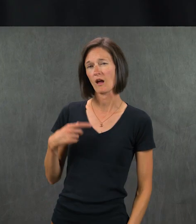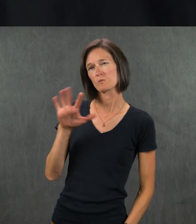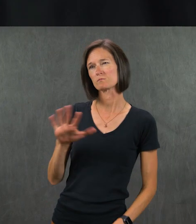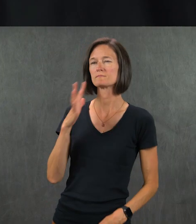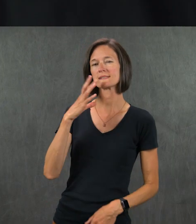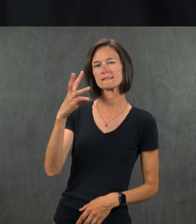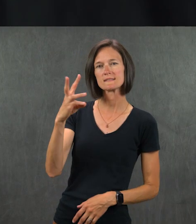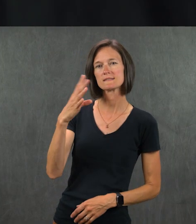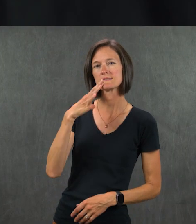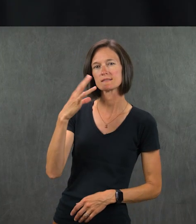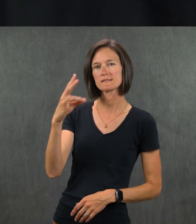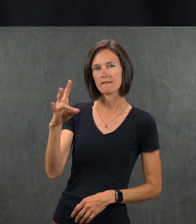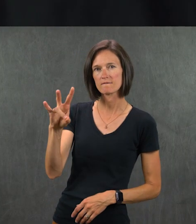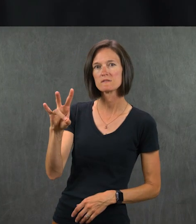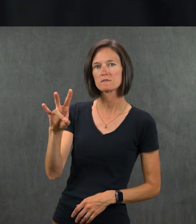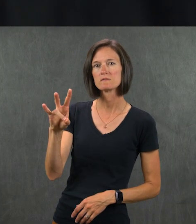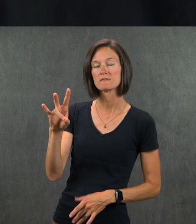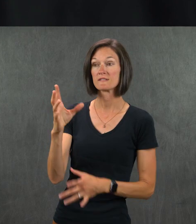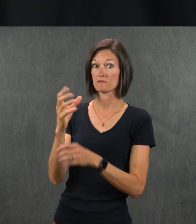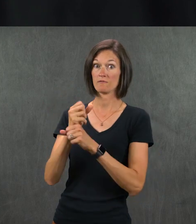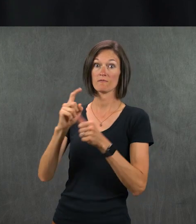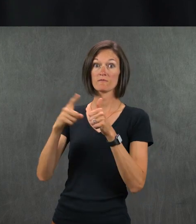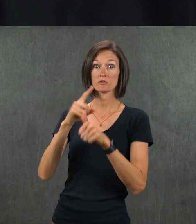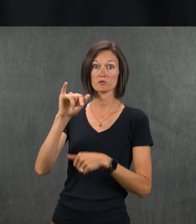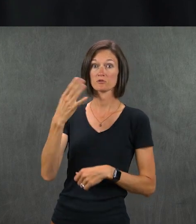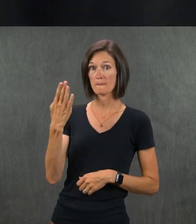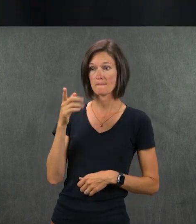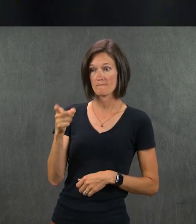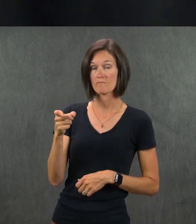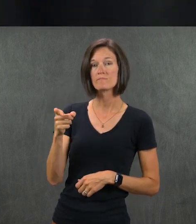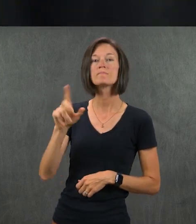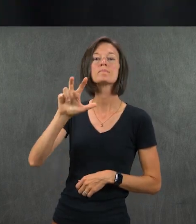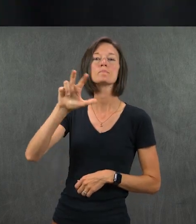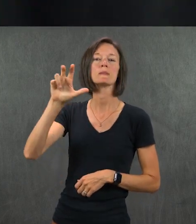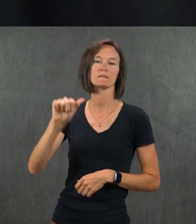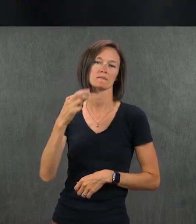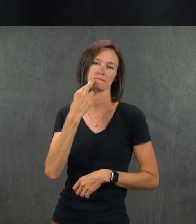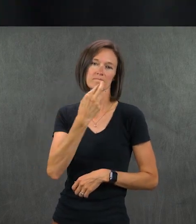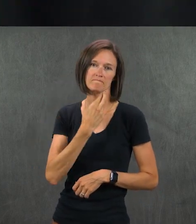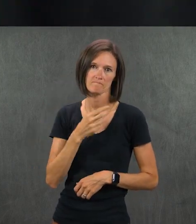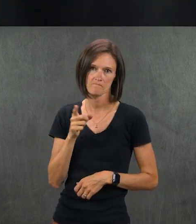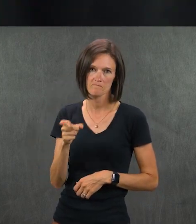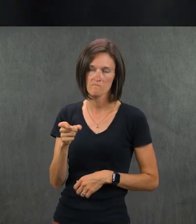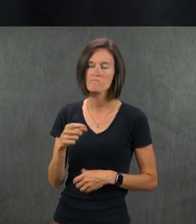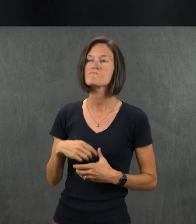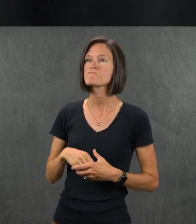Amy. I was 16 or 17 and I got my first job, and it was at a pizza place.